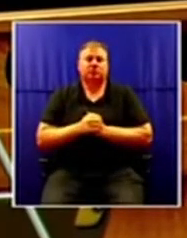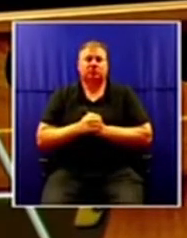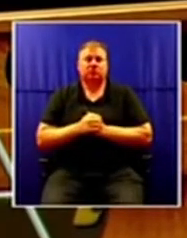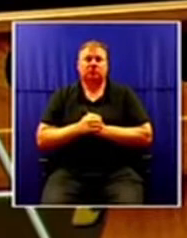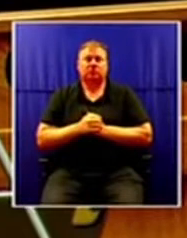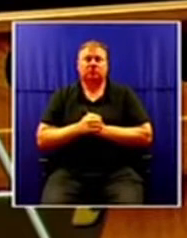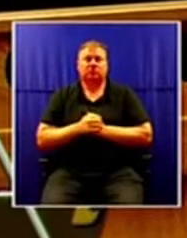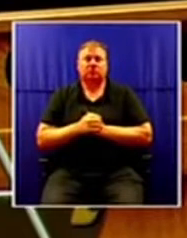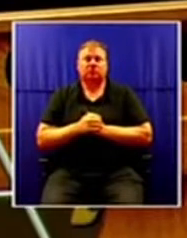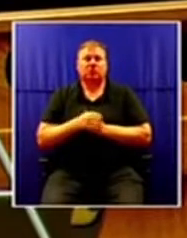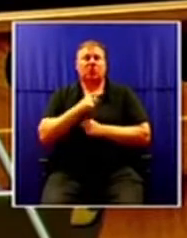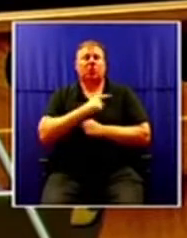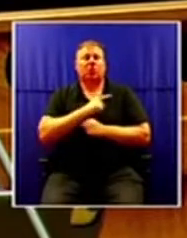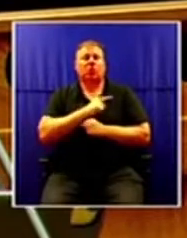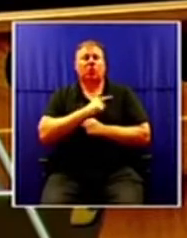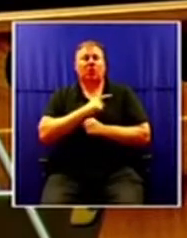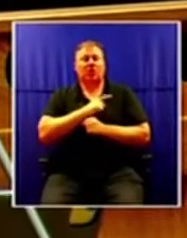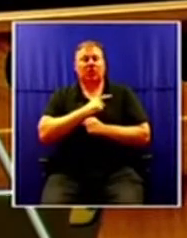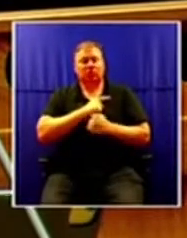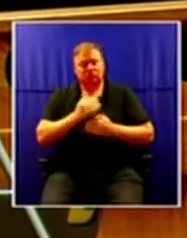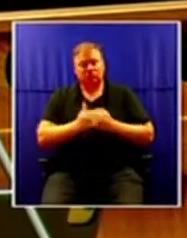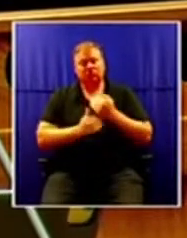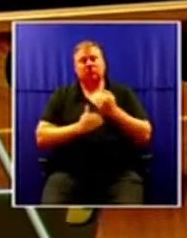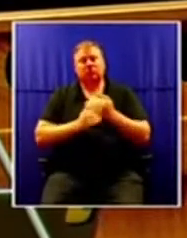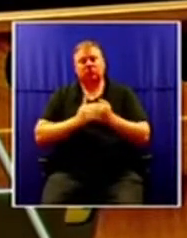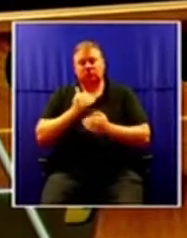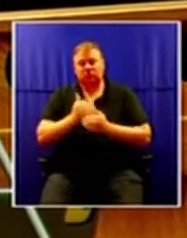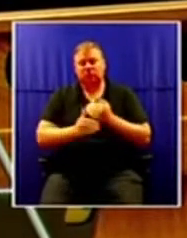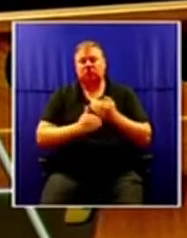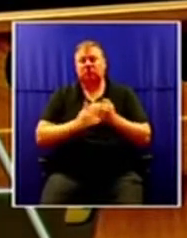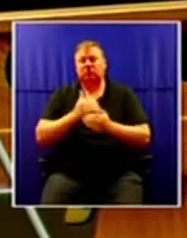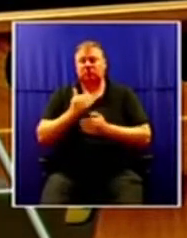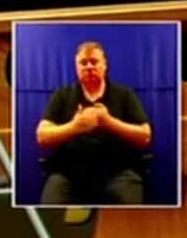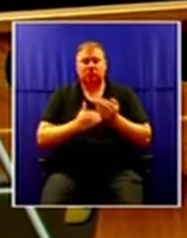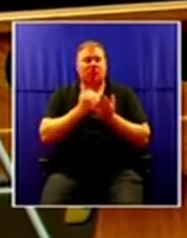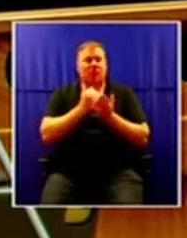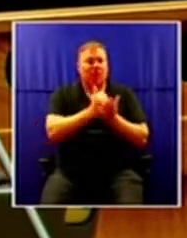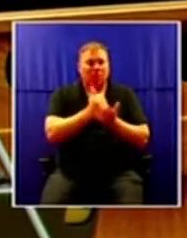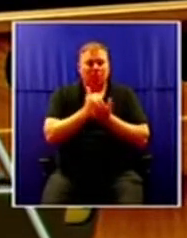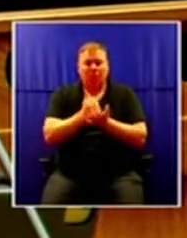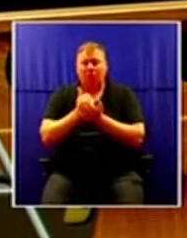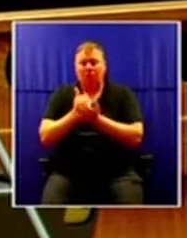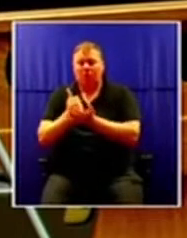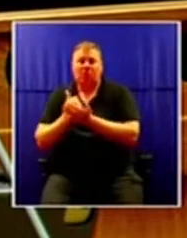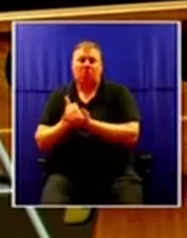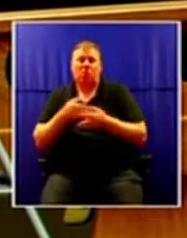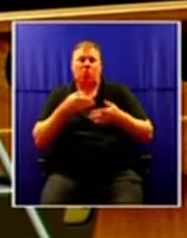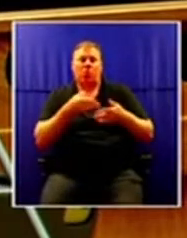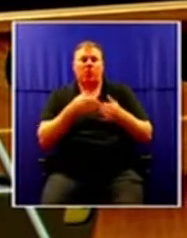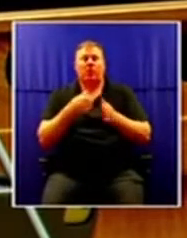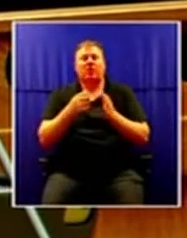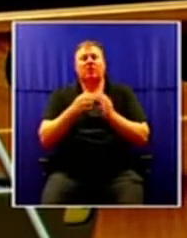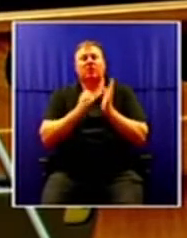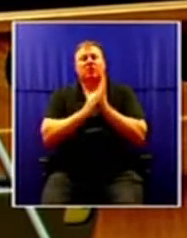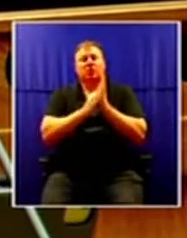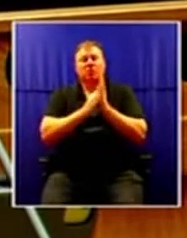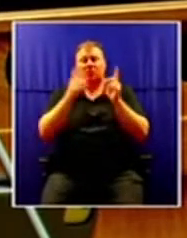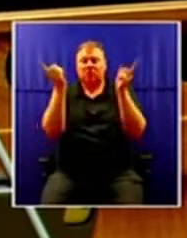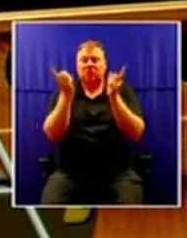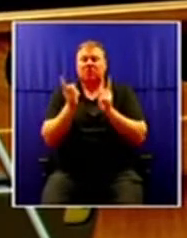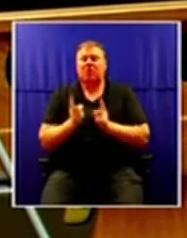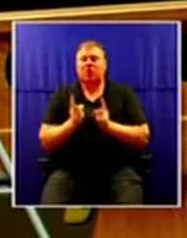continue to implement relief measures such as the special COVID-19